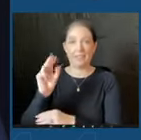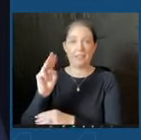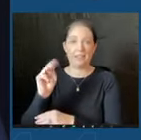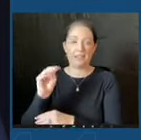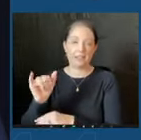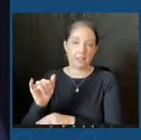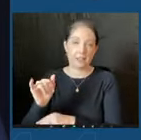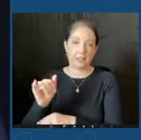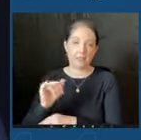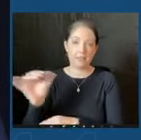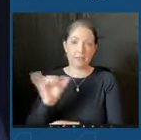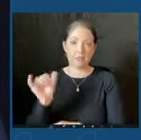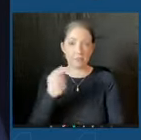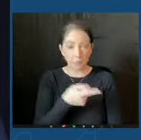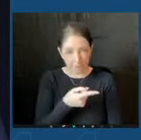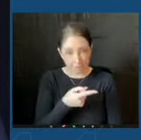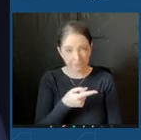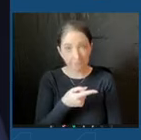like all of you,